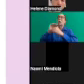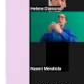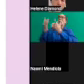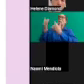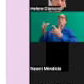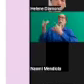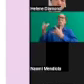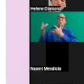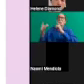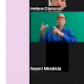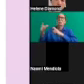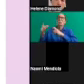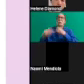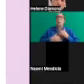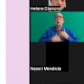needing charity in order to,